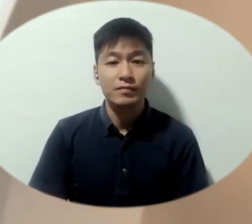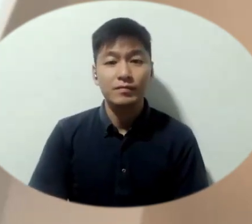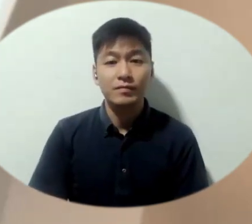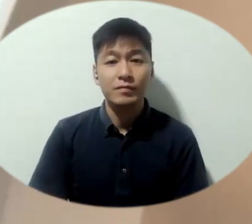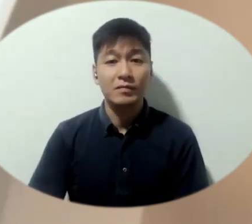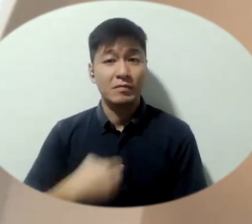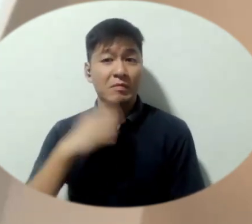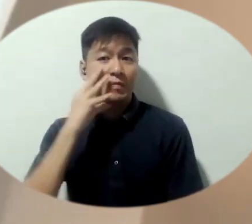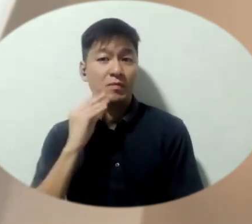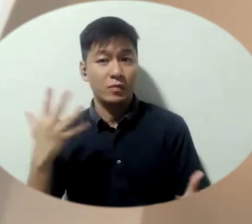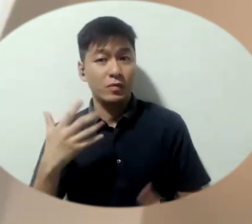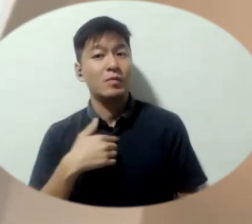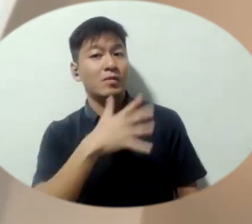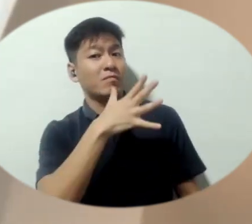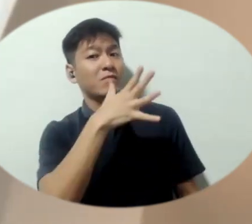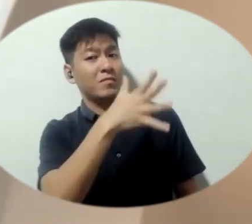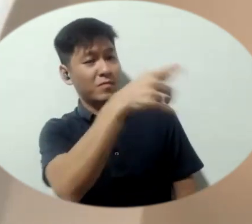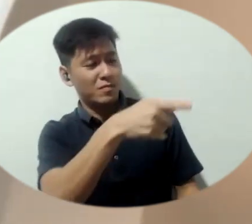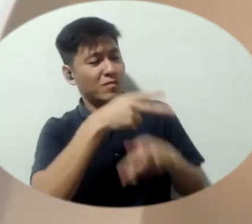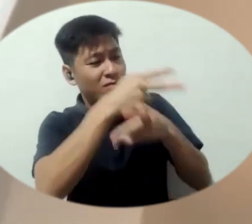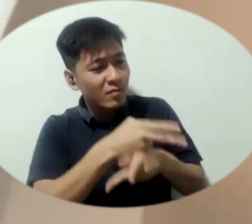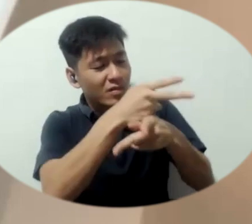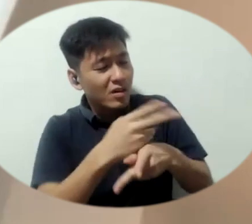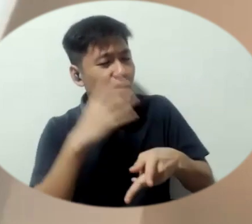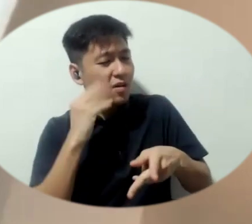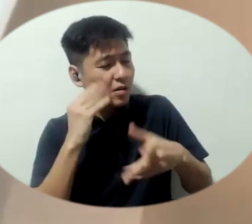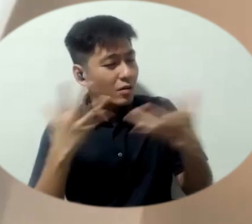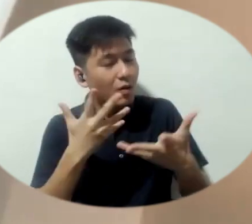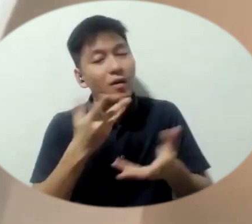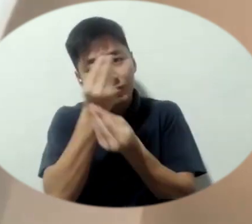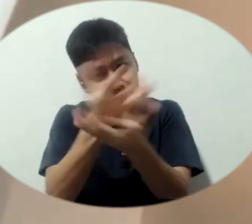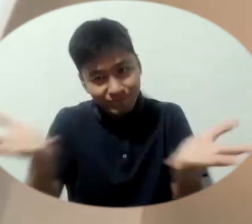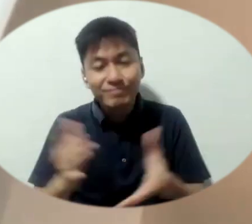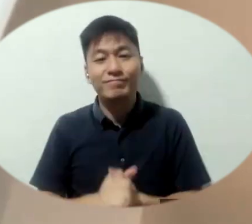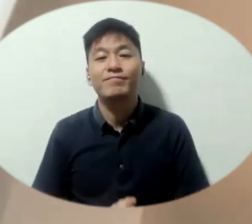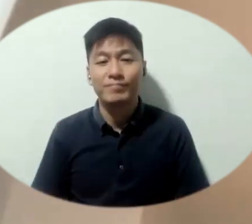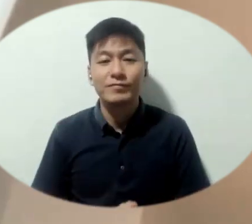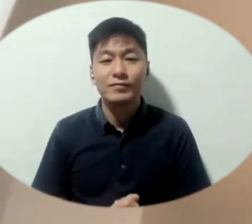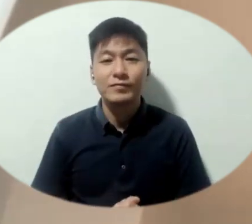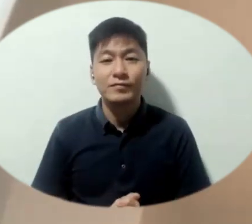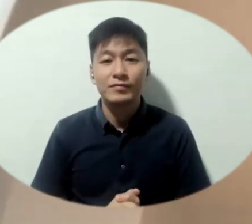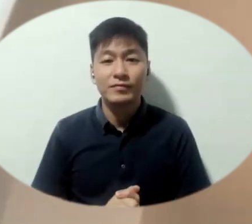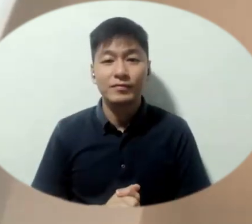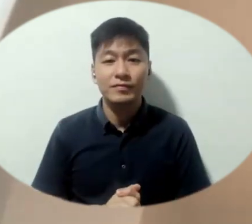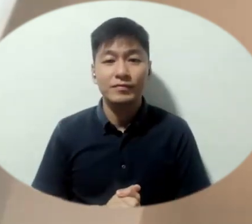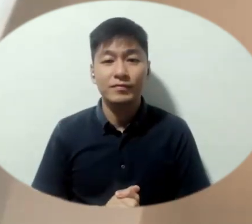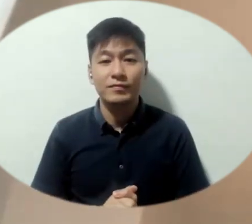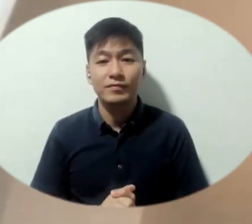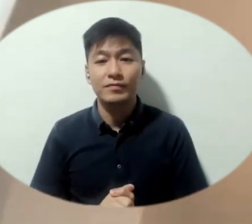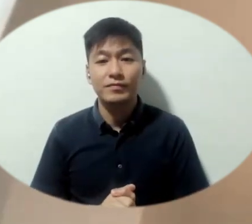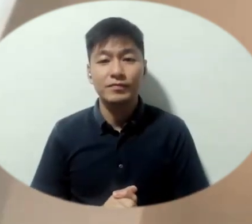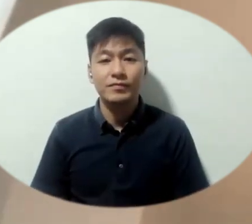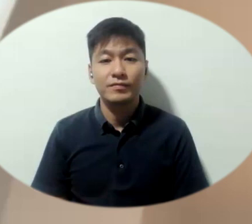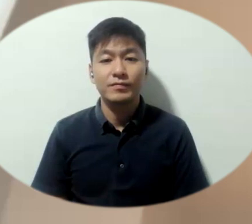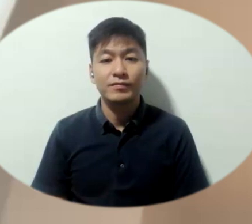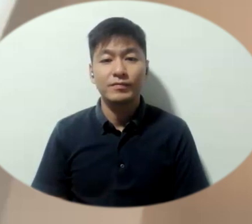And the second one, this amazing experience, this journey that we just went through, the Walk in the Talk for Dementia that happened in May